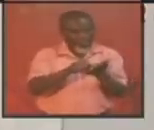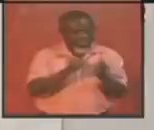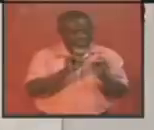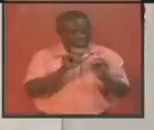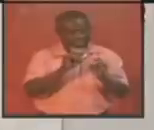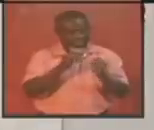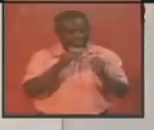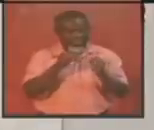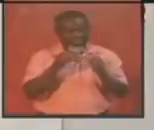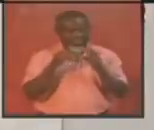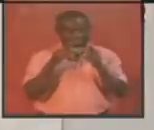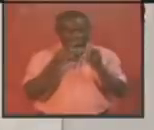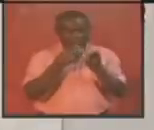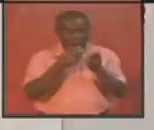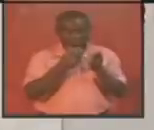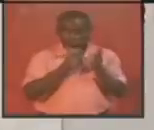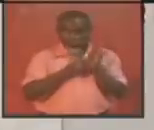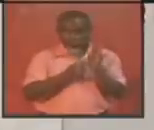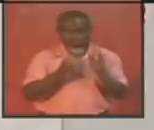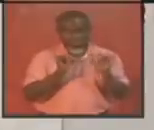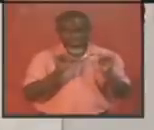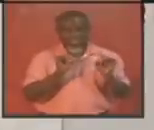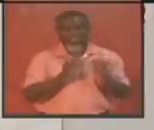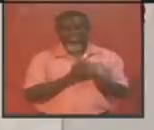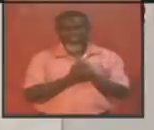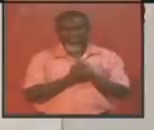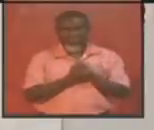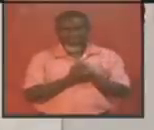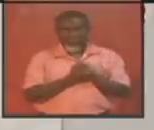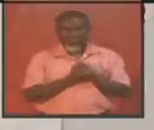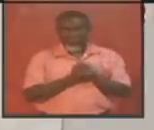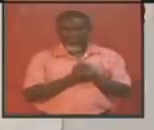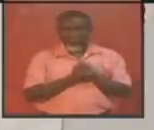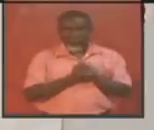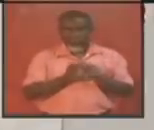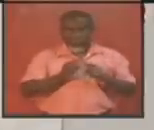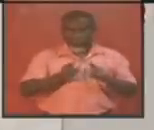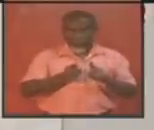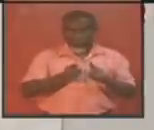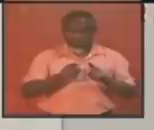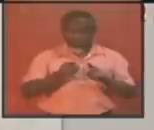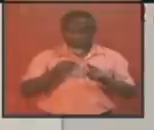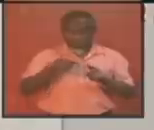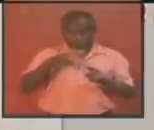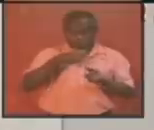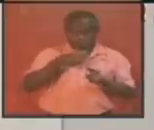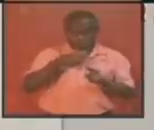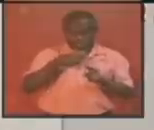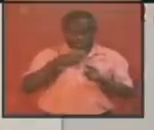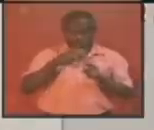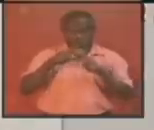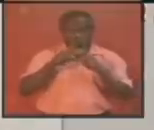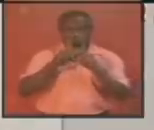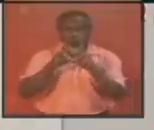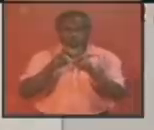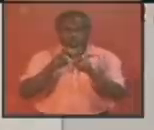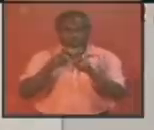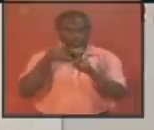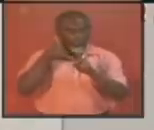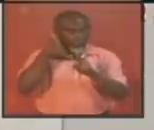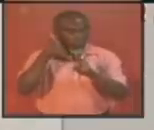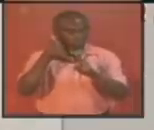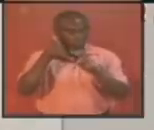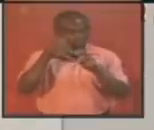engagement, and I'm glad you sought clarification, the engagement via the High Commission of India has been